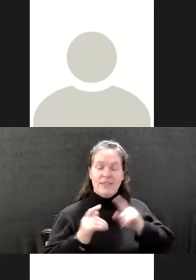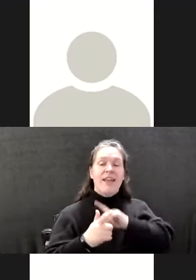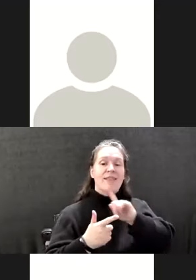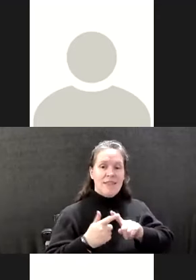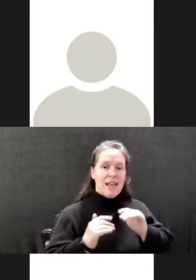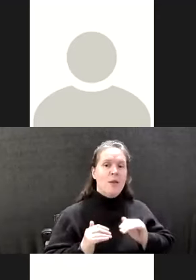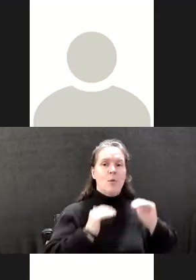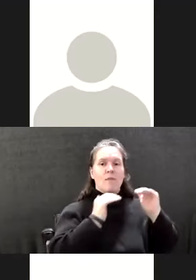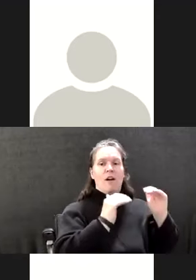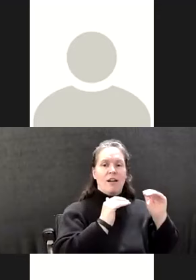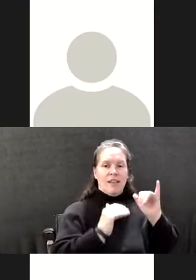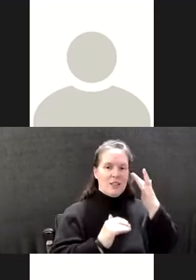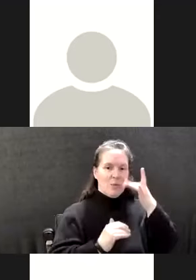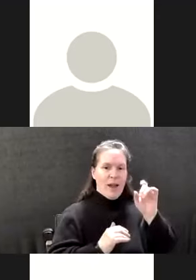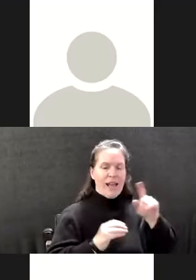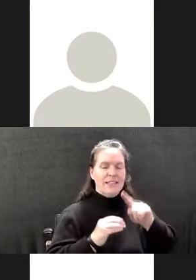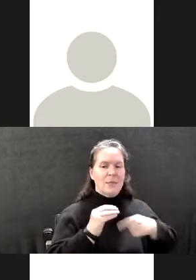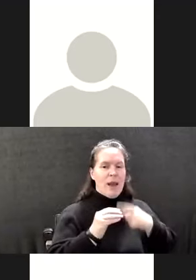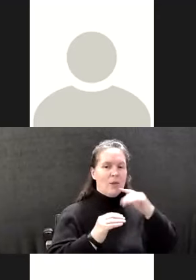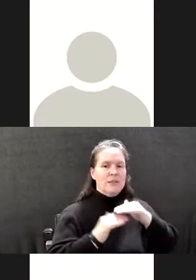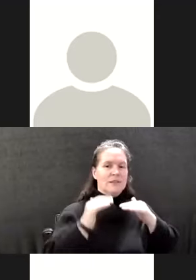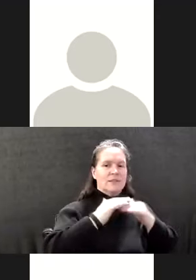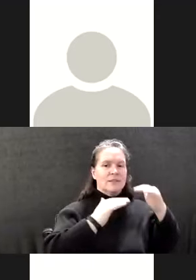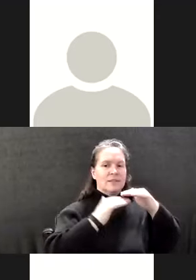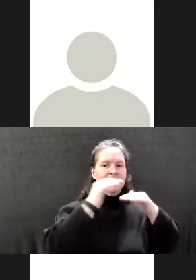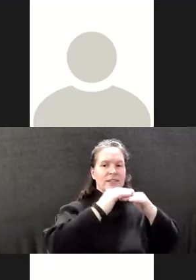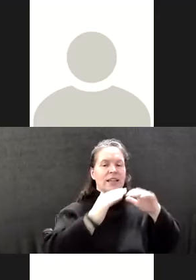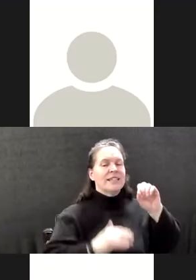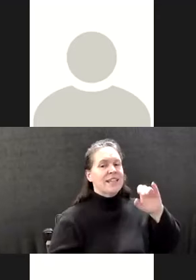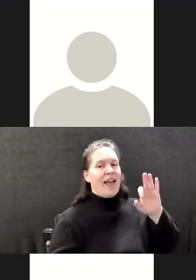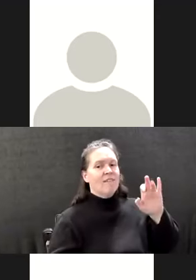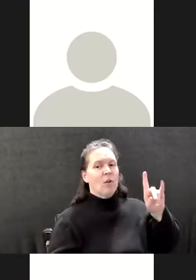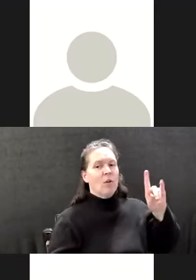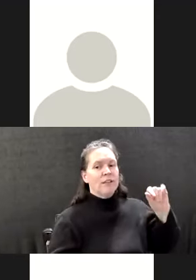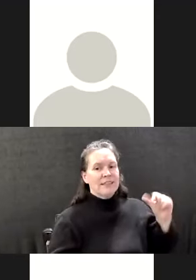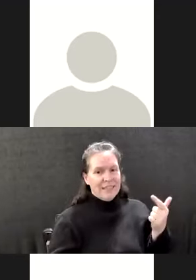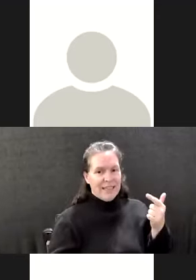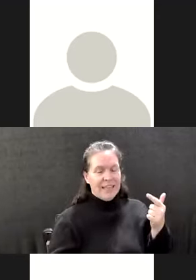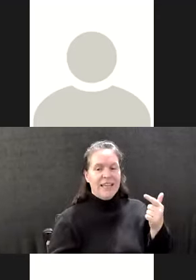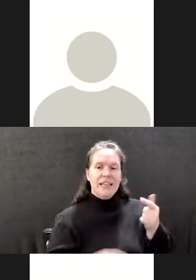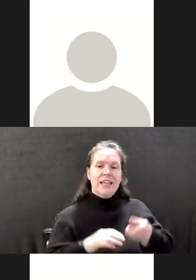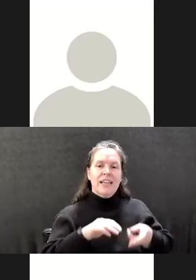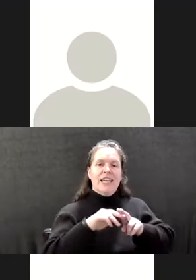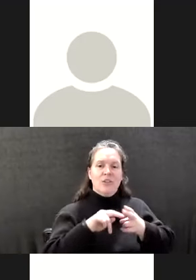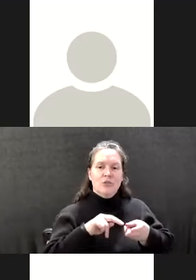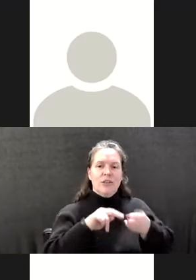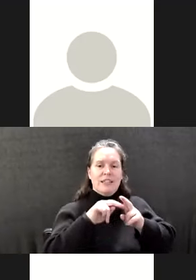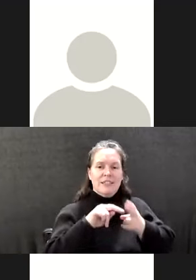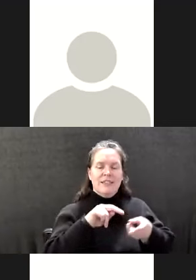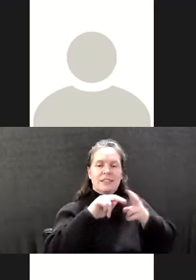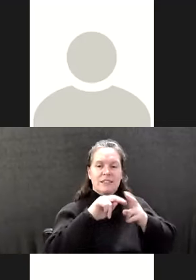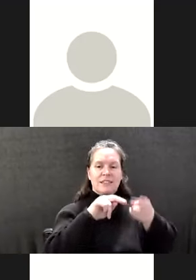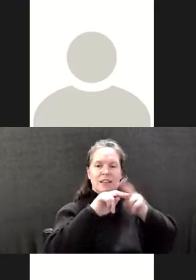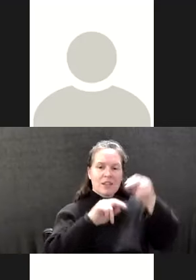move to, that's why I asked the question about scaffolding. Could it be, you know, we build knowledge on top of each other, beginning at the individual level